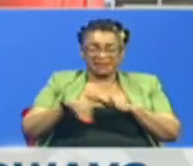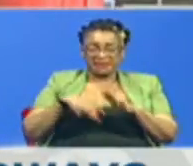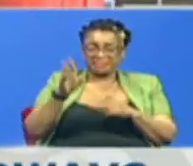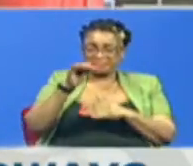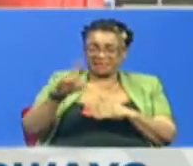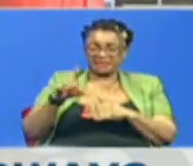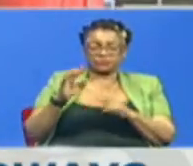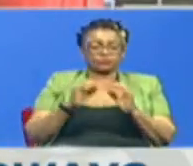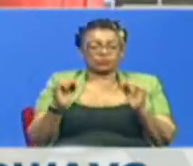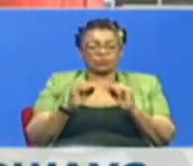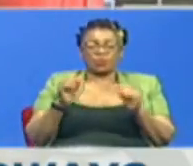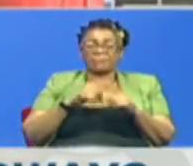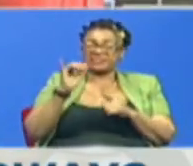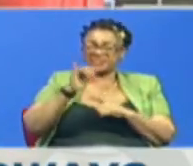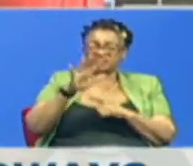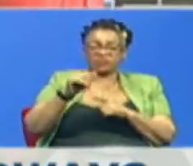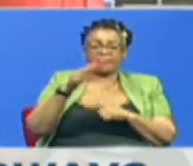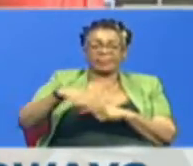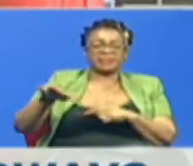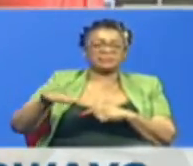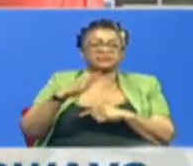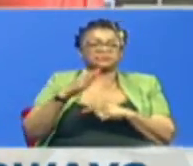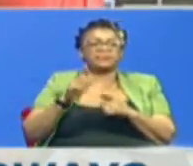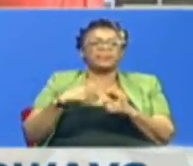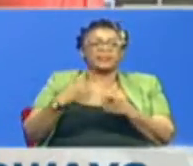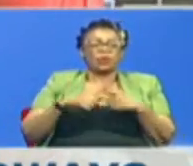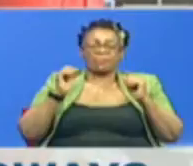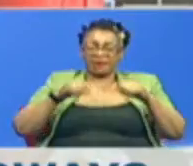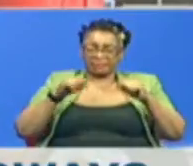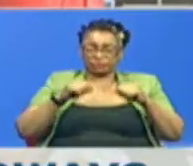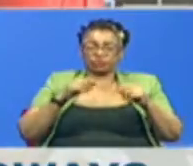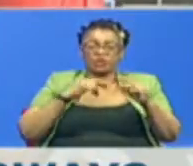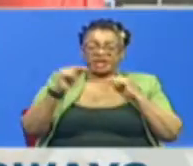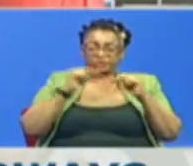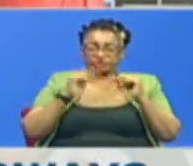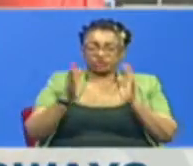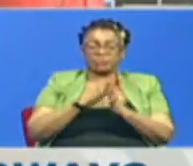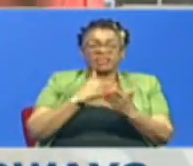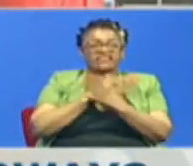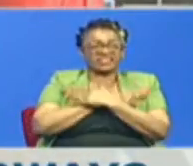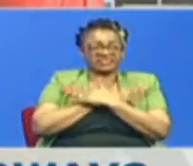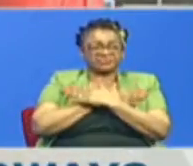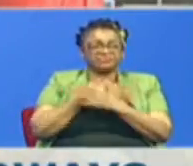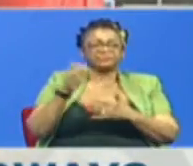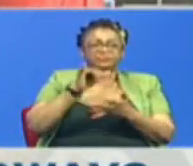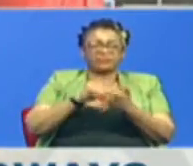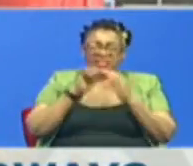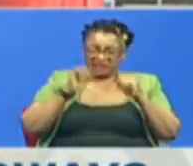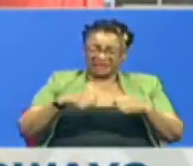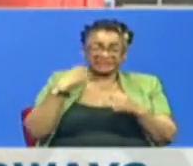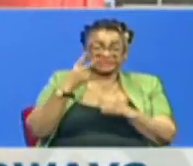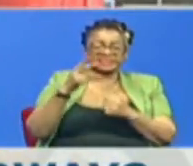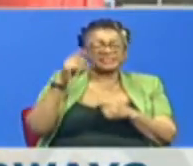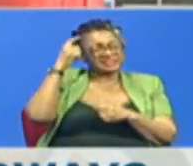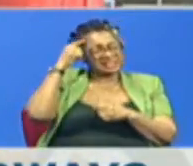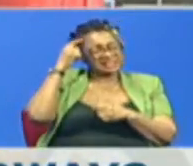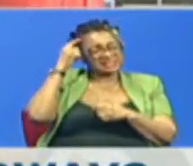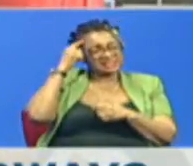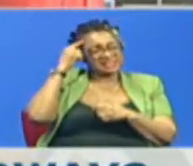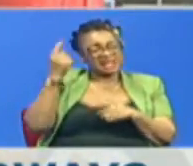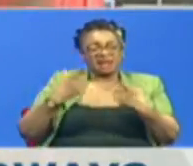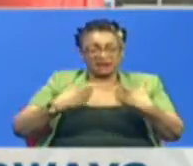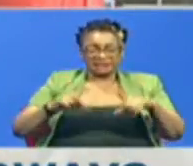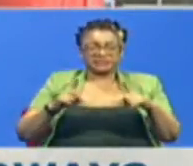will then come out of Parliament, I will be able to negotiate with my friends and my colleagues in Parliament so that they see that sense that let us relieve